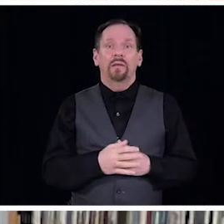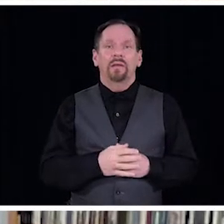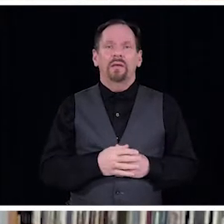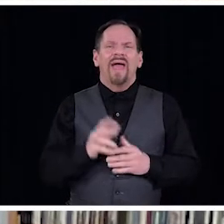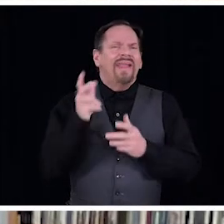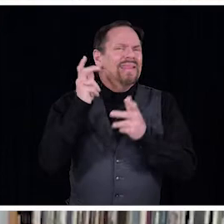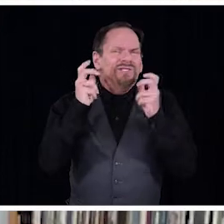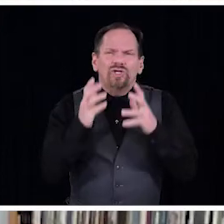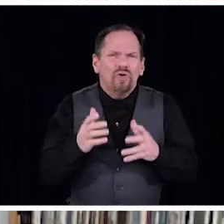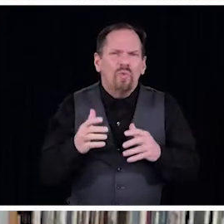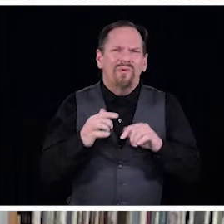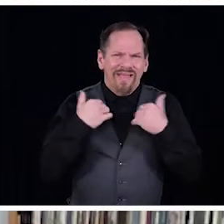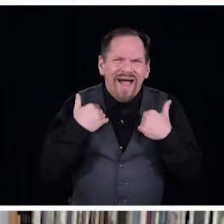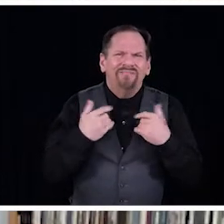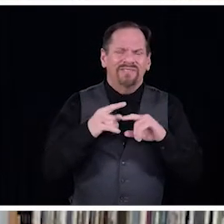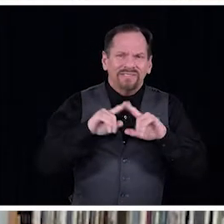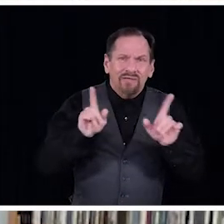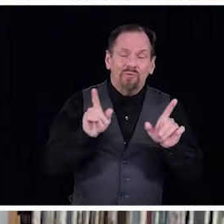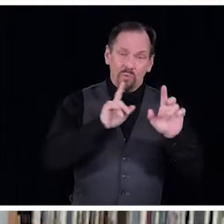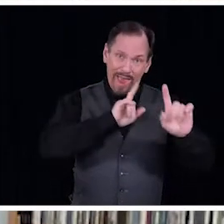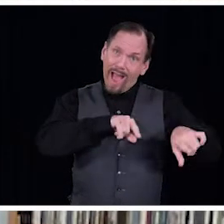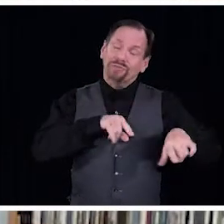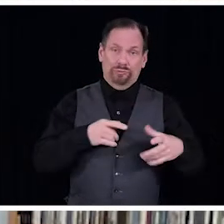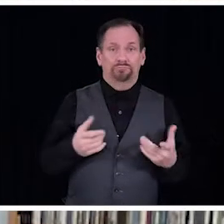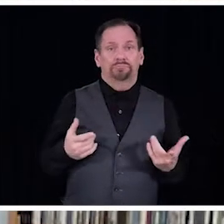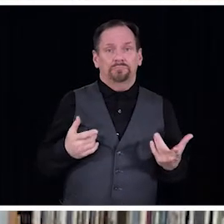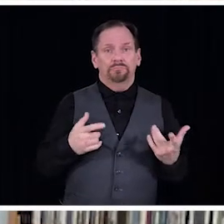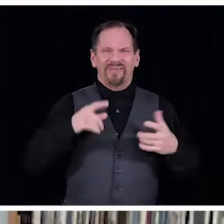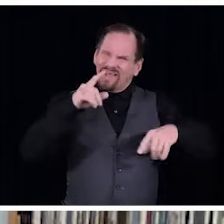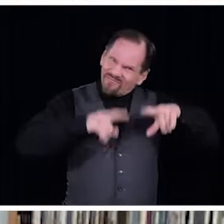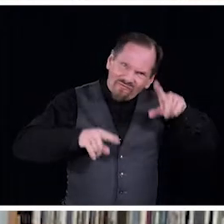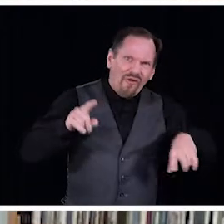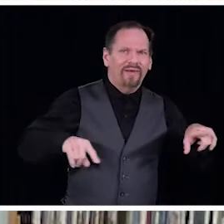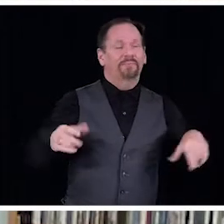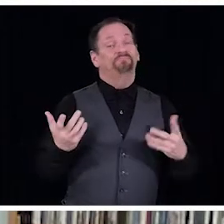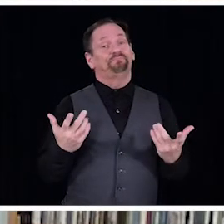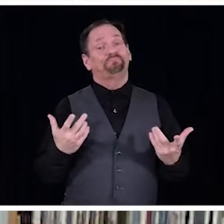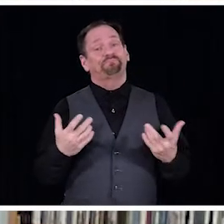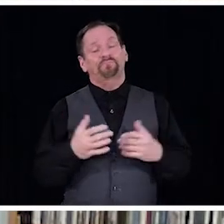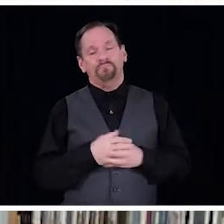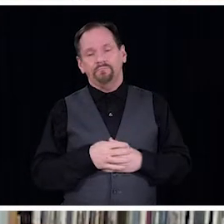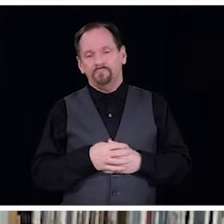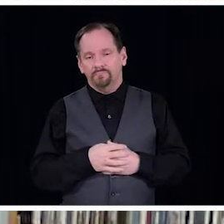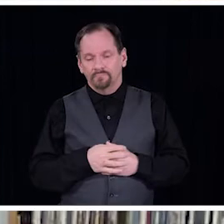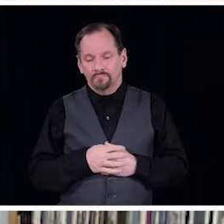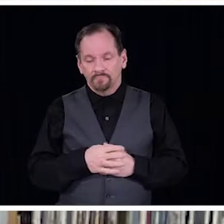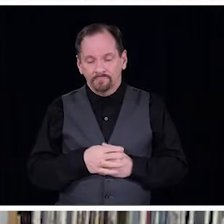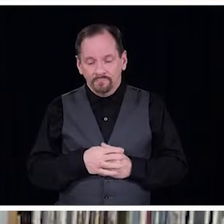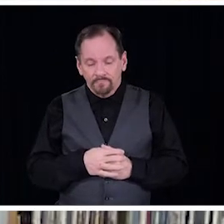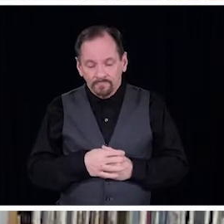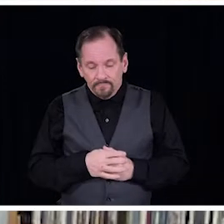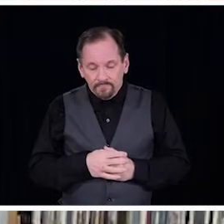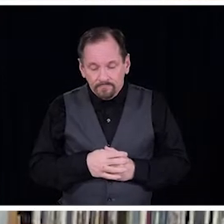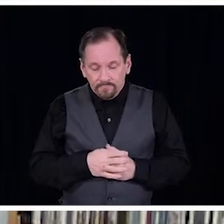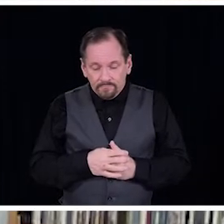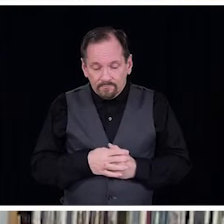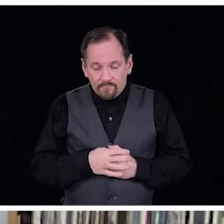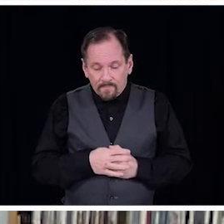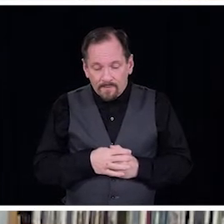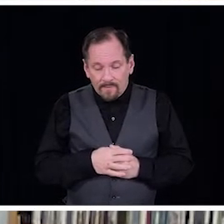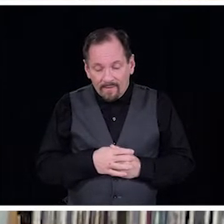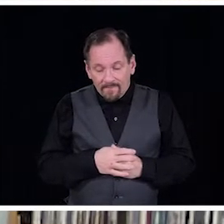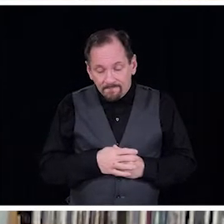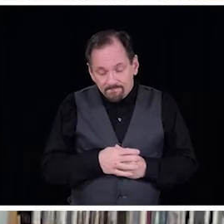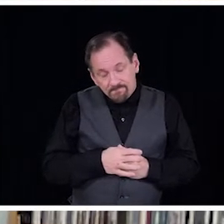have radically different reactions to them in very different ways. There is